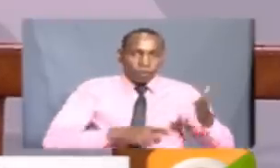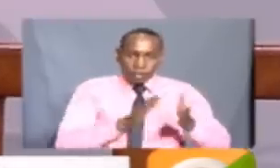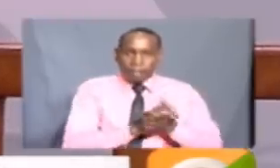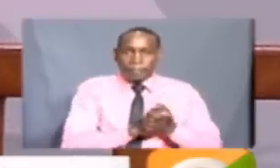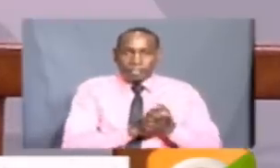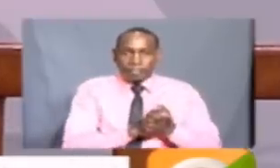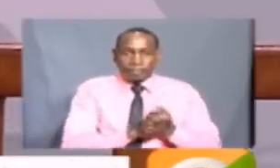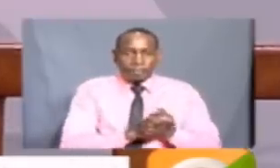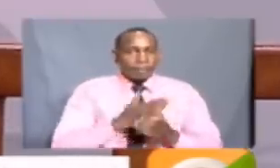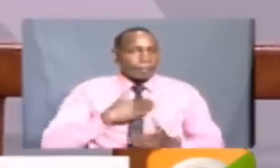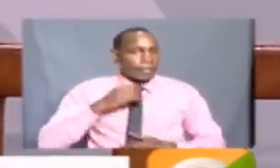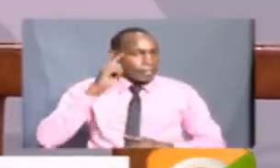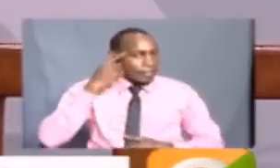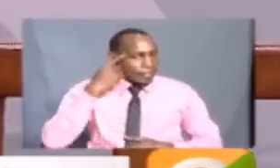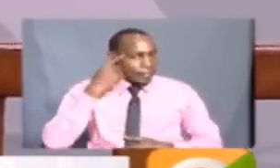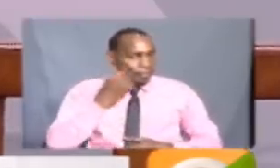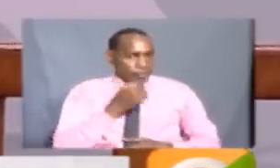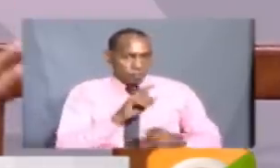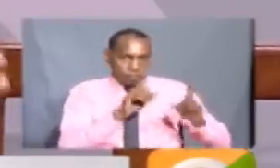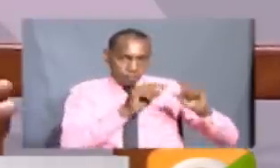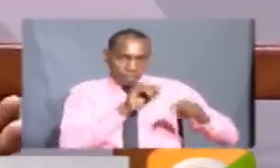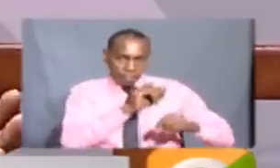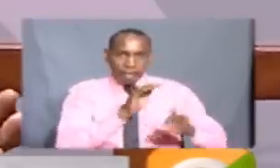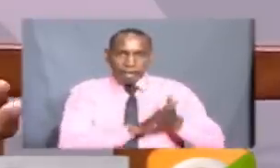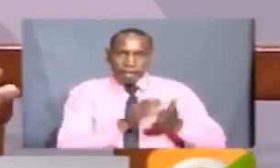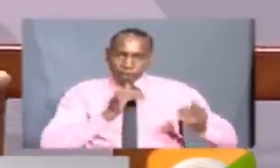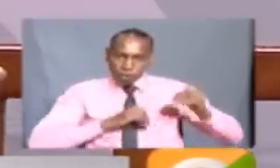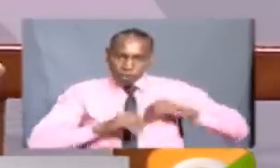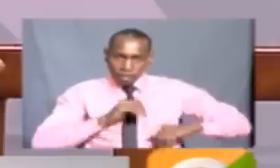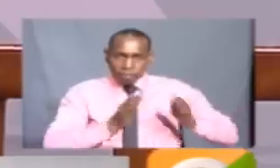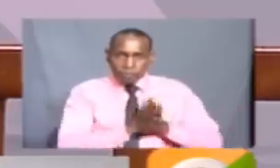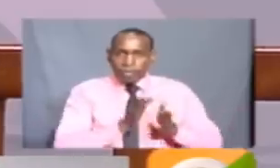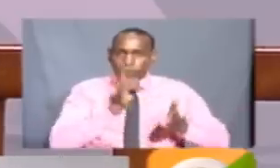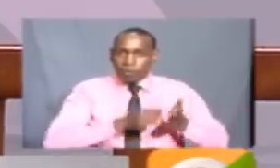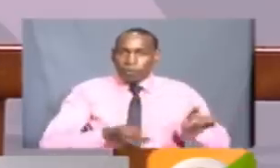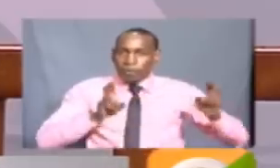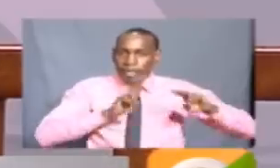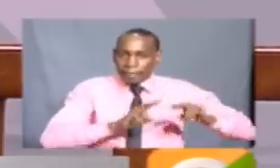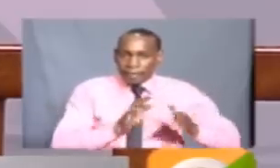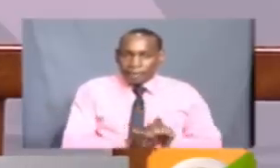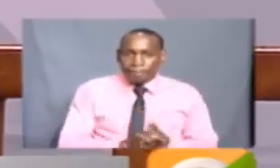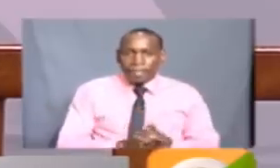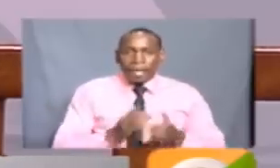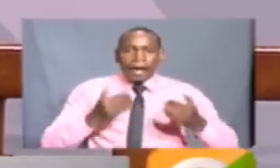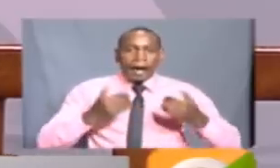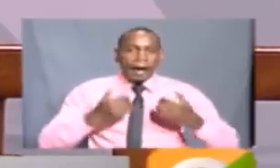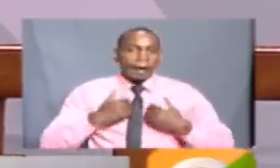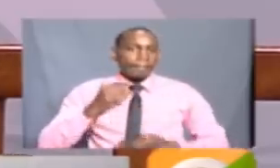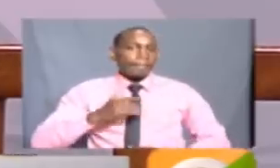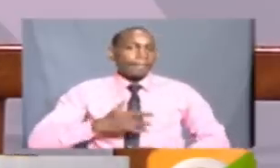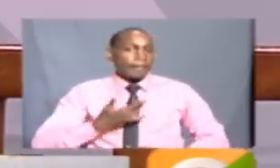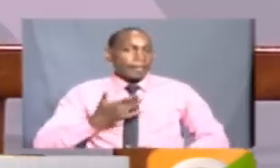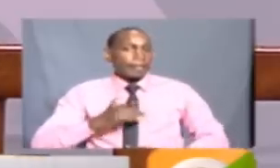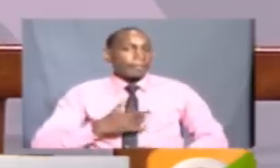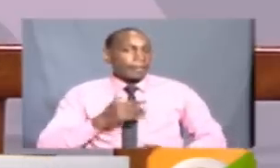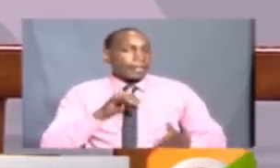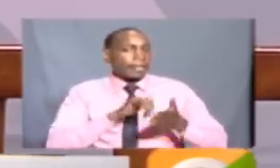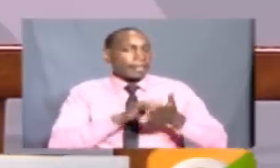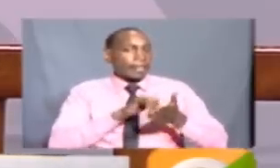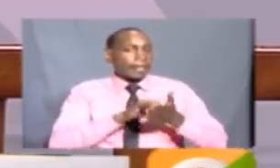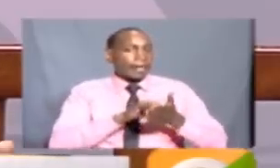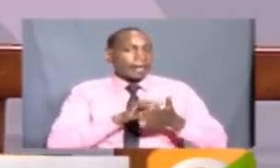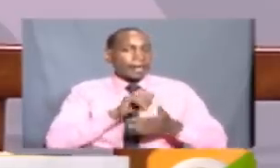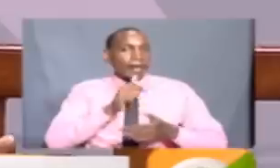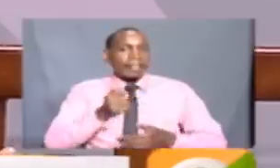I think you are talking about corruption. Yes. What is happening? There is a sense in which there are those who